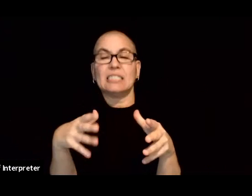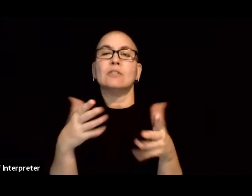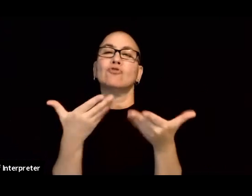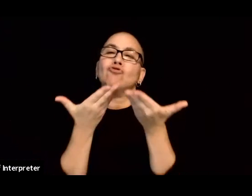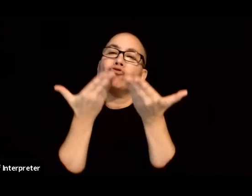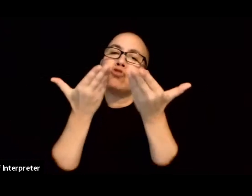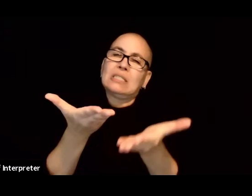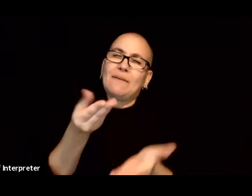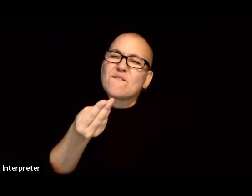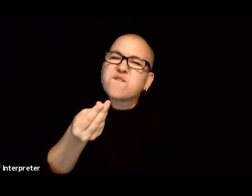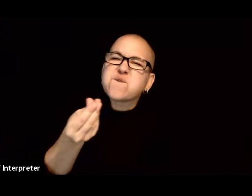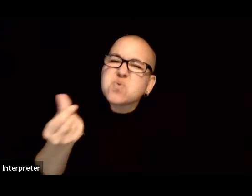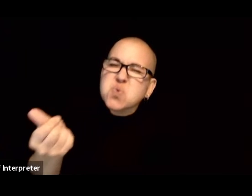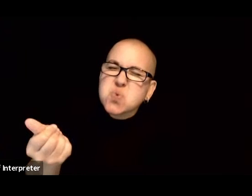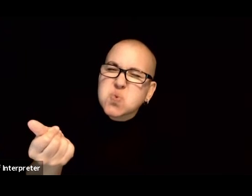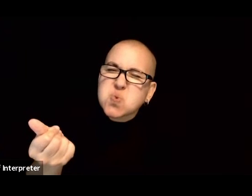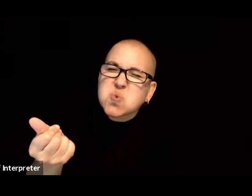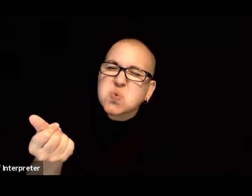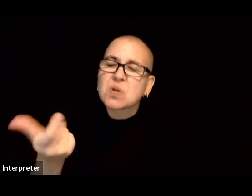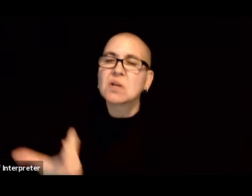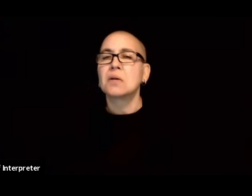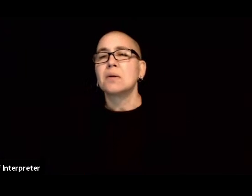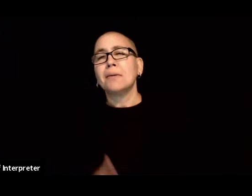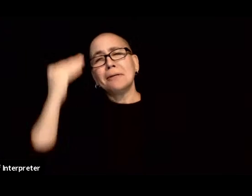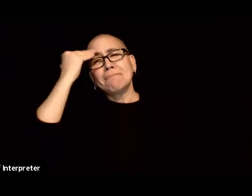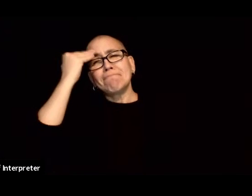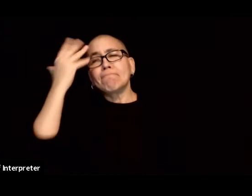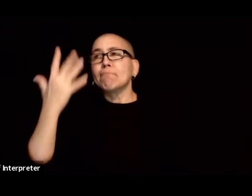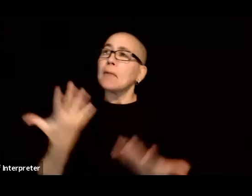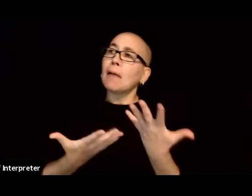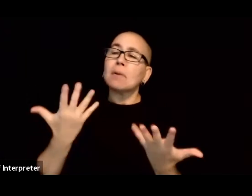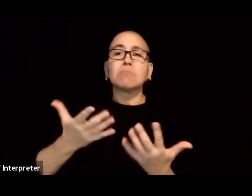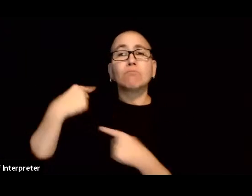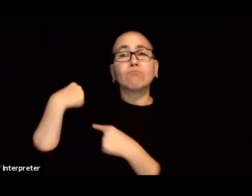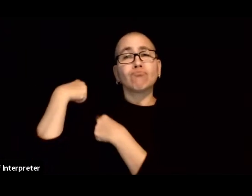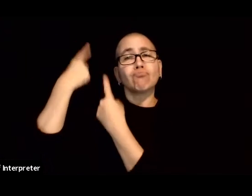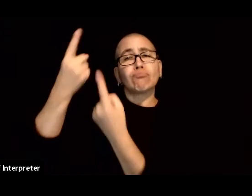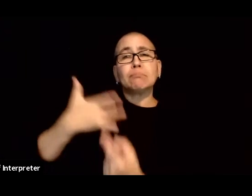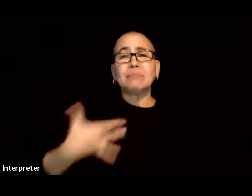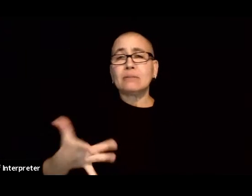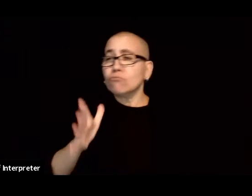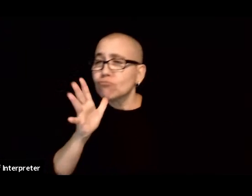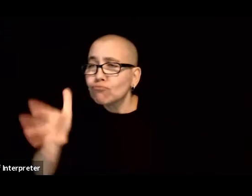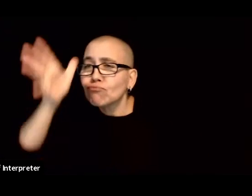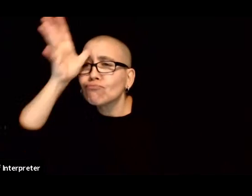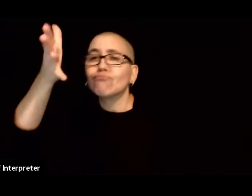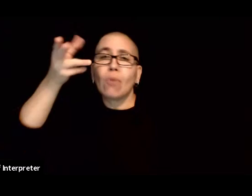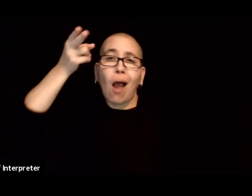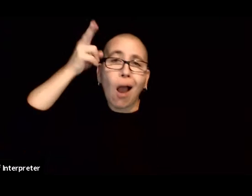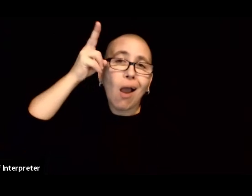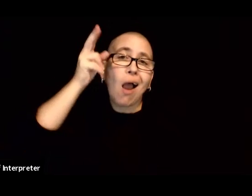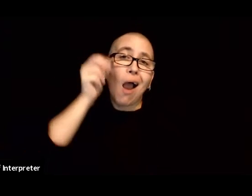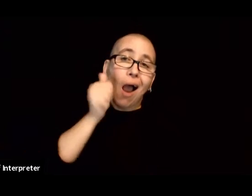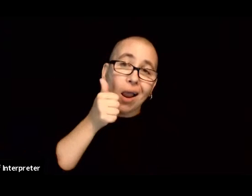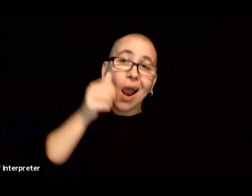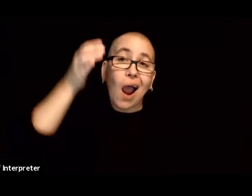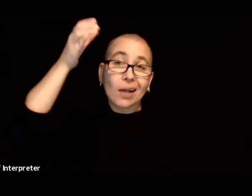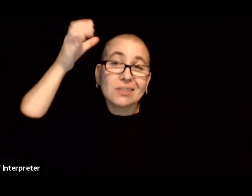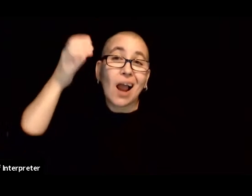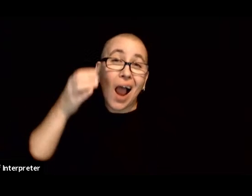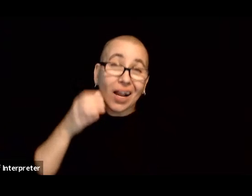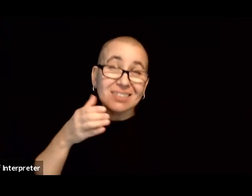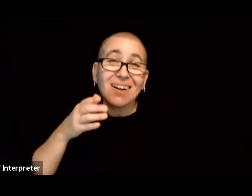multiple extended families come together for a wonderful potluck on Thanksgiving where you see everyone from across the